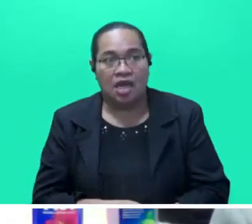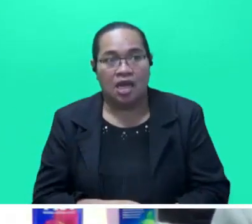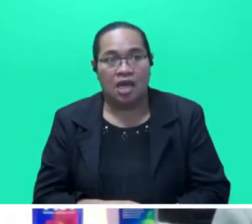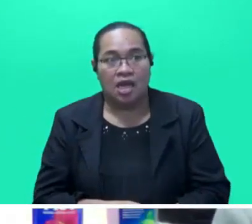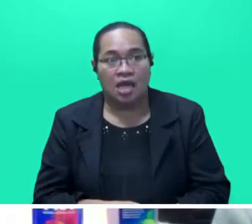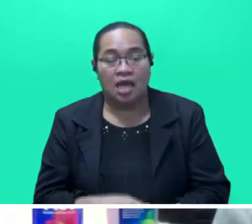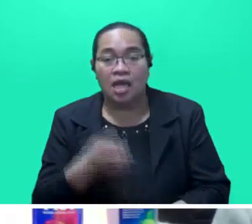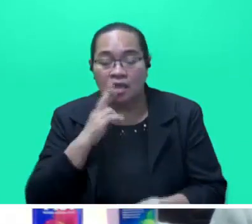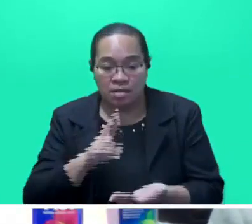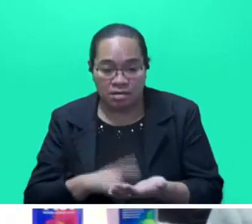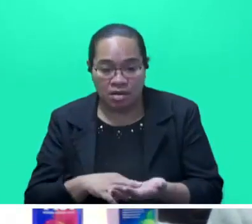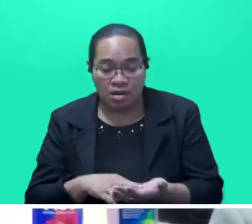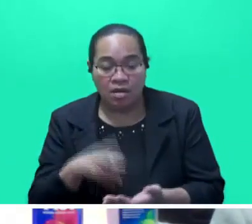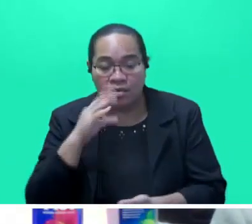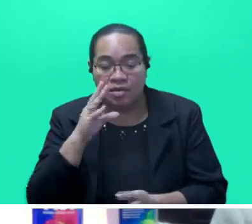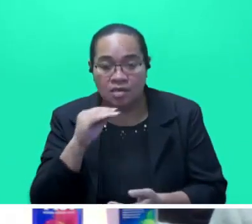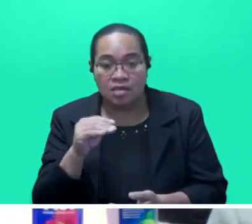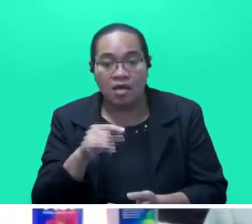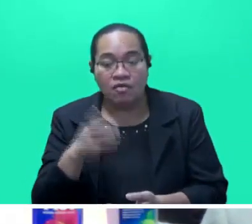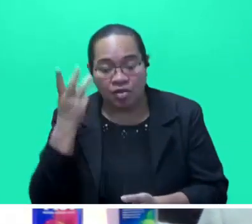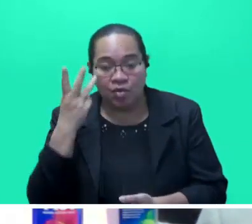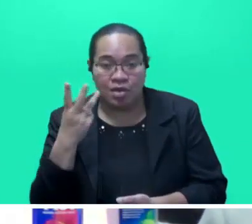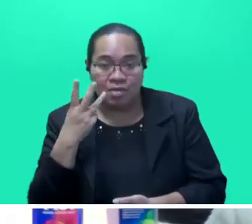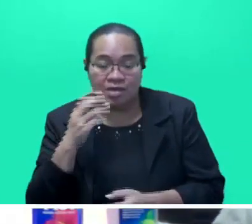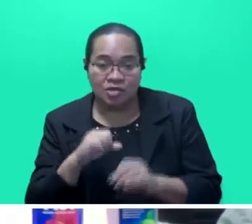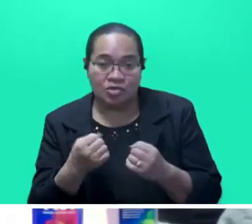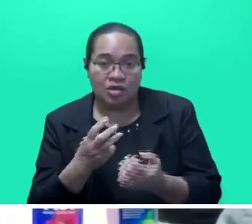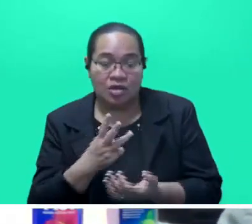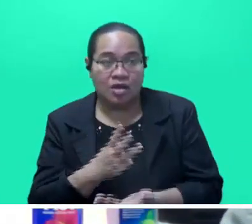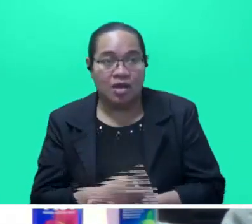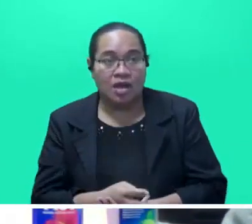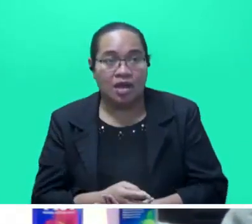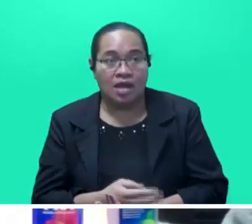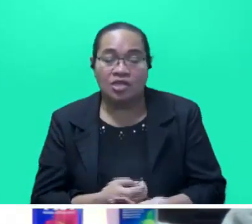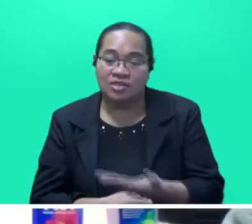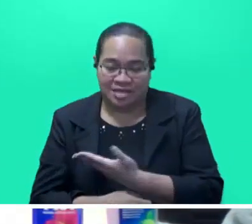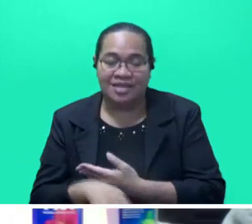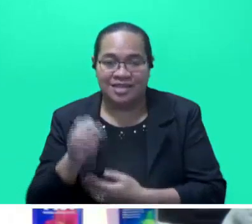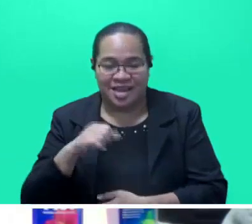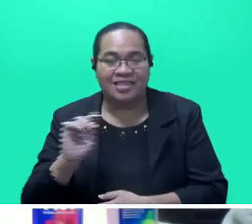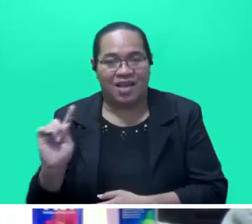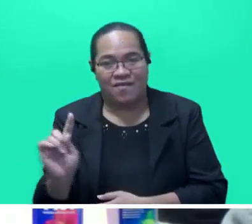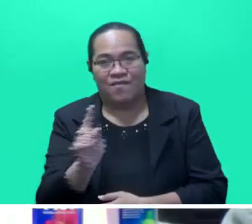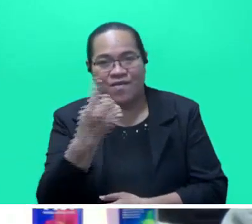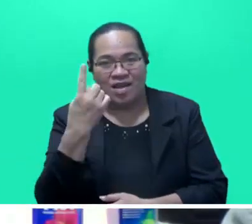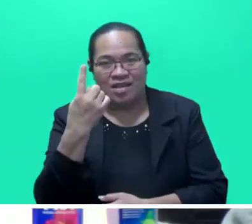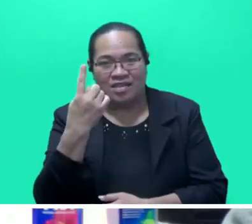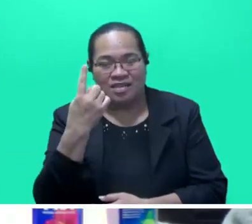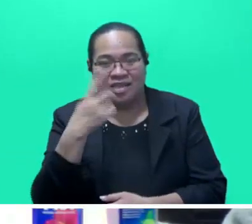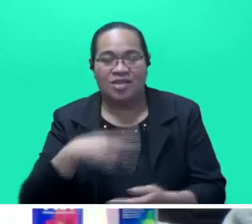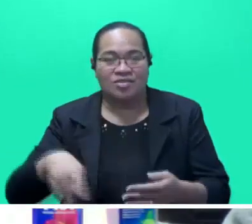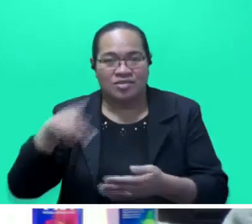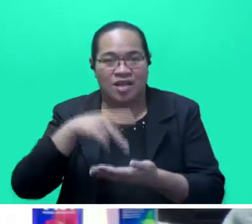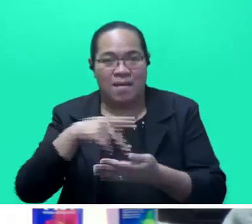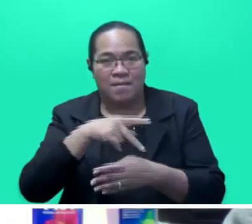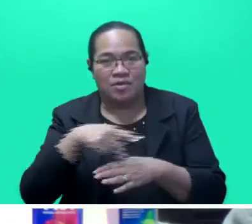the ministerial statement by the Honorable Women. Honorable Speaker, as he is the first to arise to